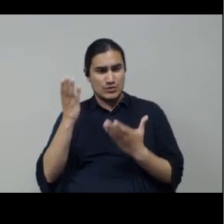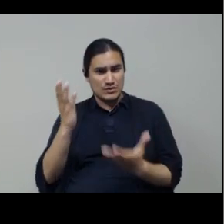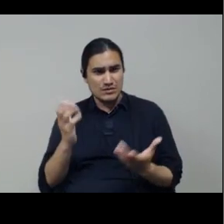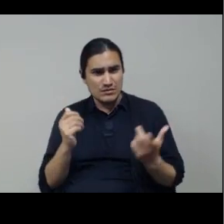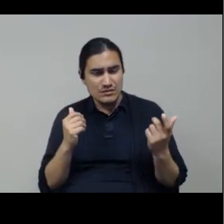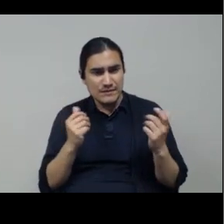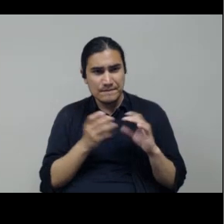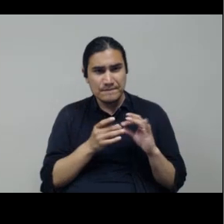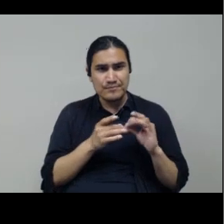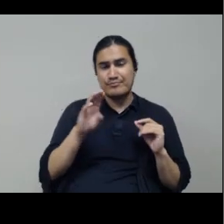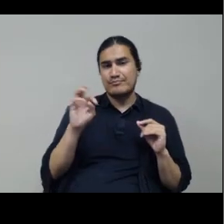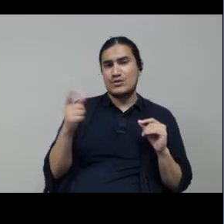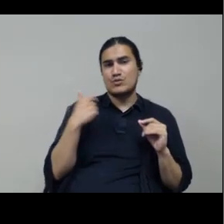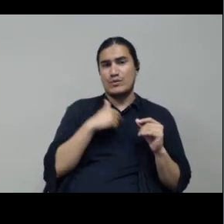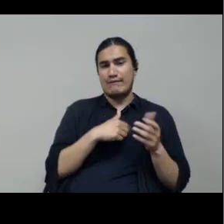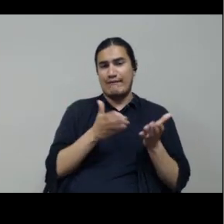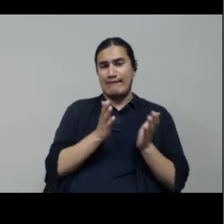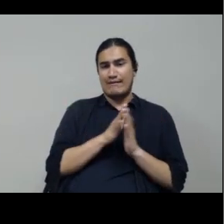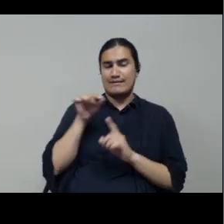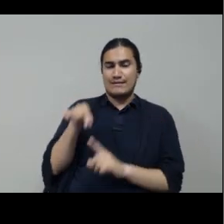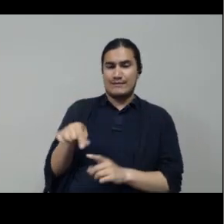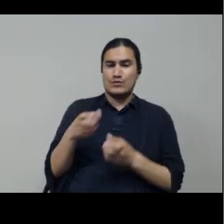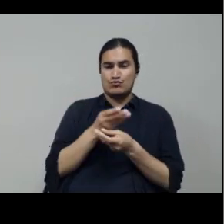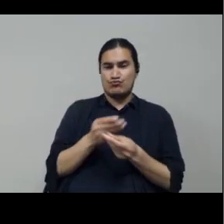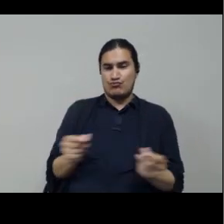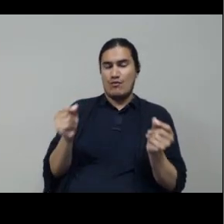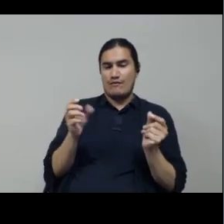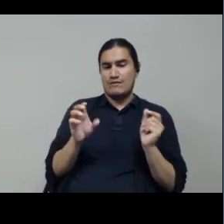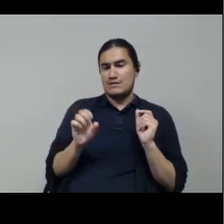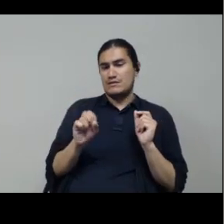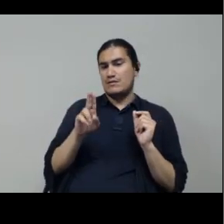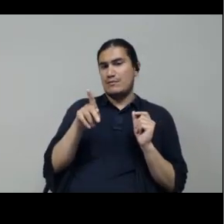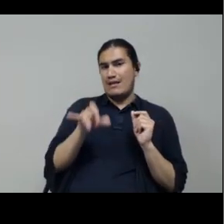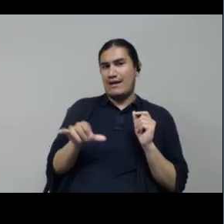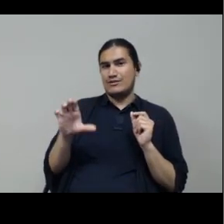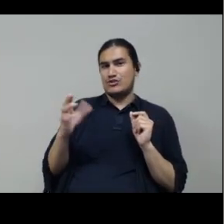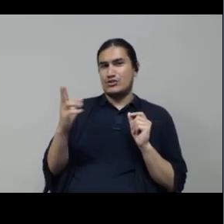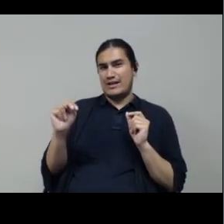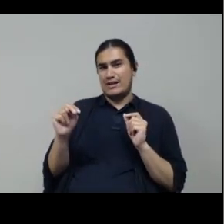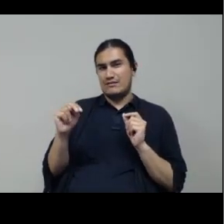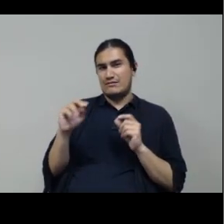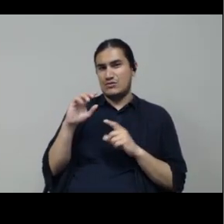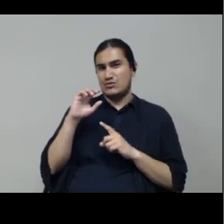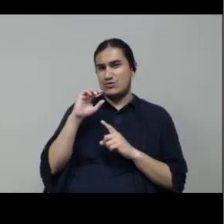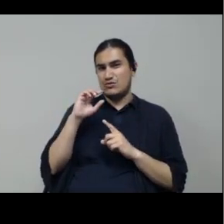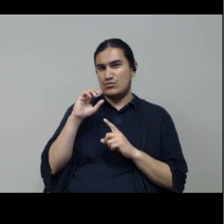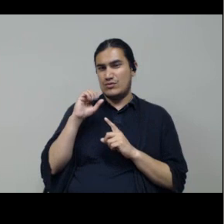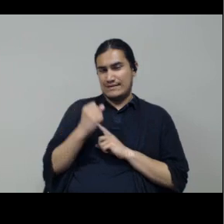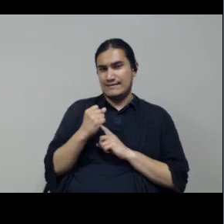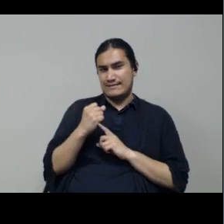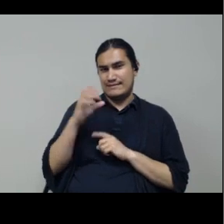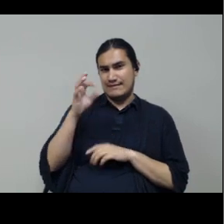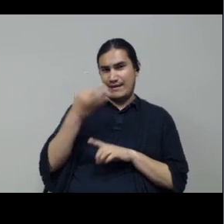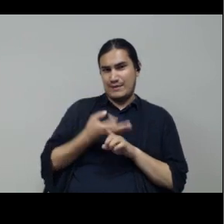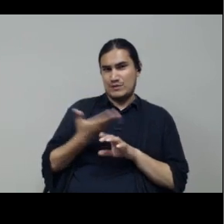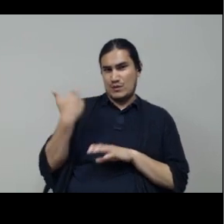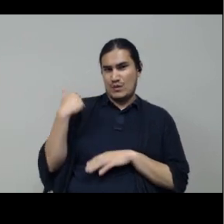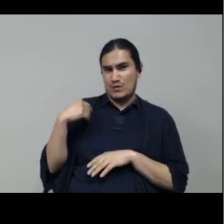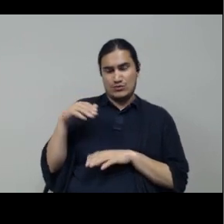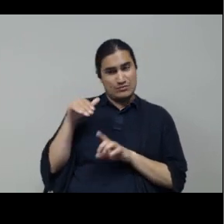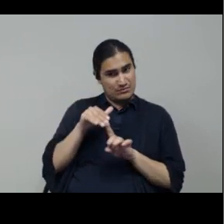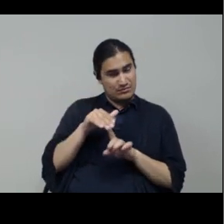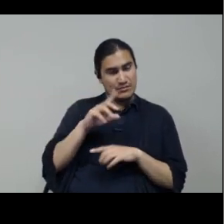Mitch, that we asked him to solve the supply chain crisis about 9 months ago. We did. Just a reminder, when I was at